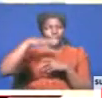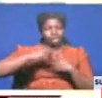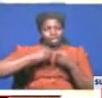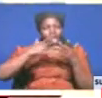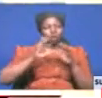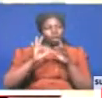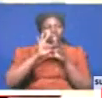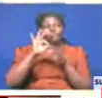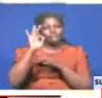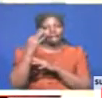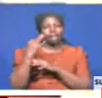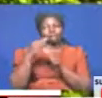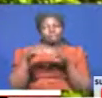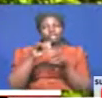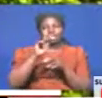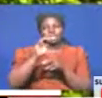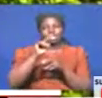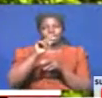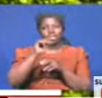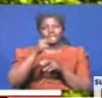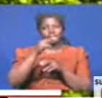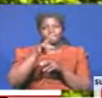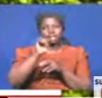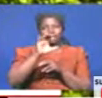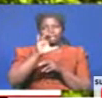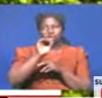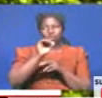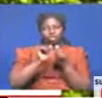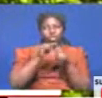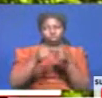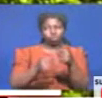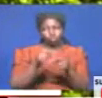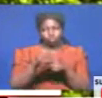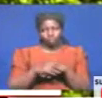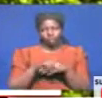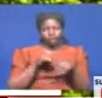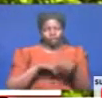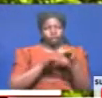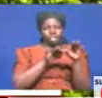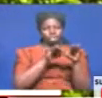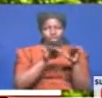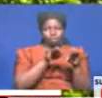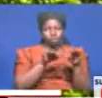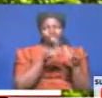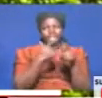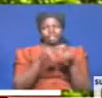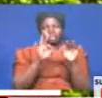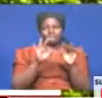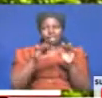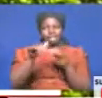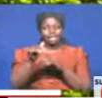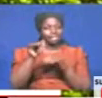a third party, that is Ketraco, which is still ongoing. Going by the details given and the description drawn, the smart city sounds